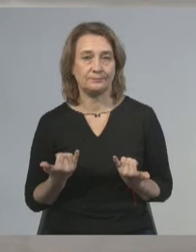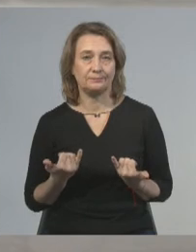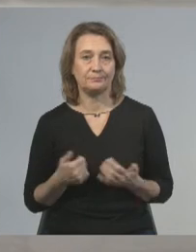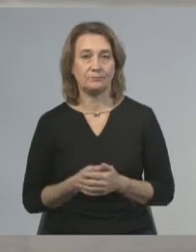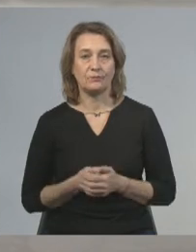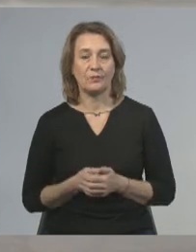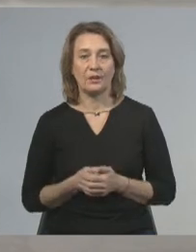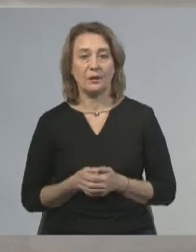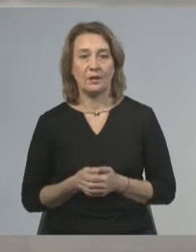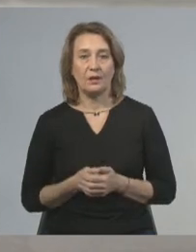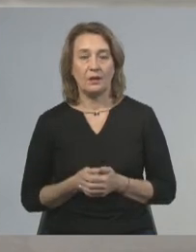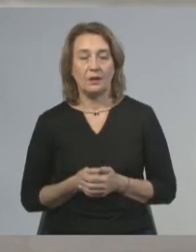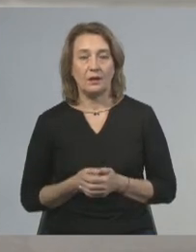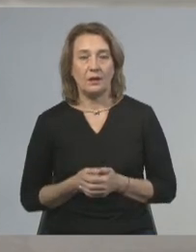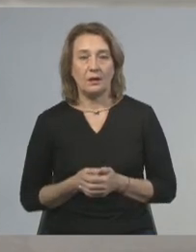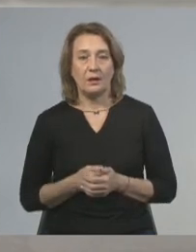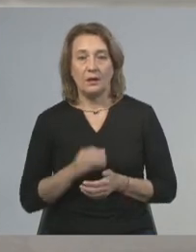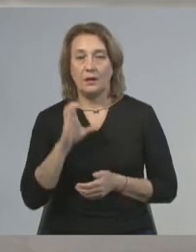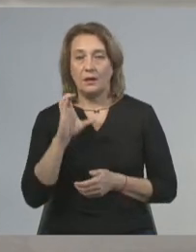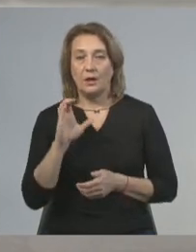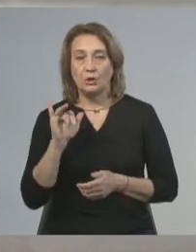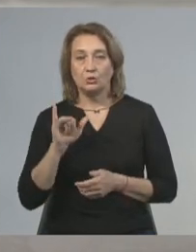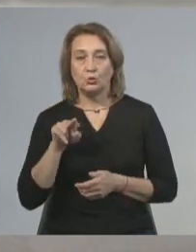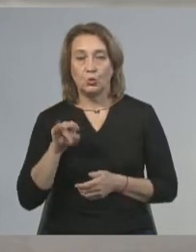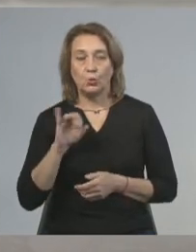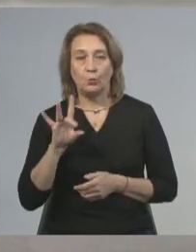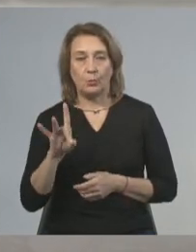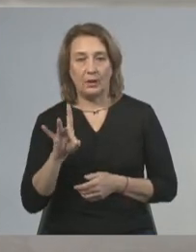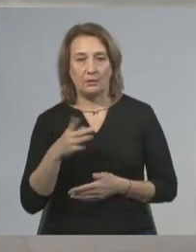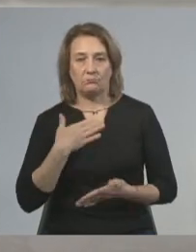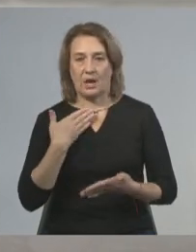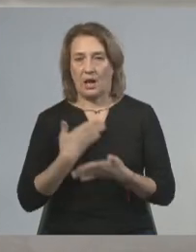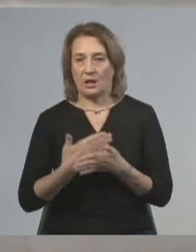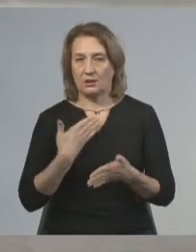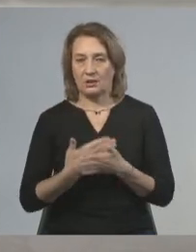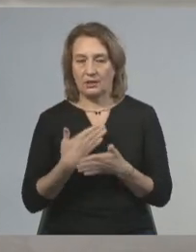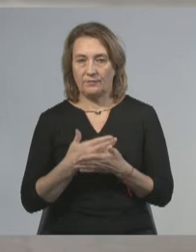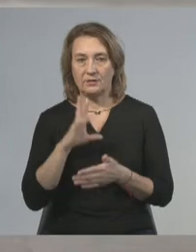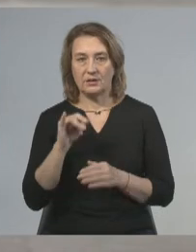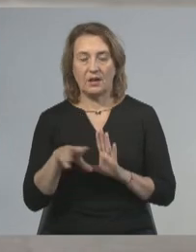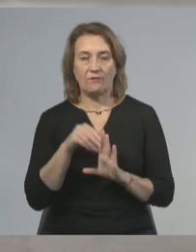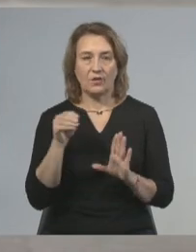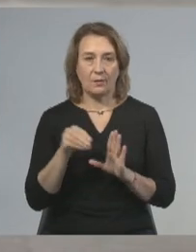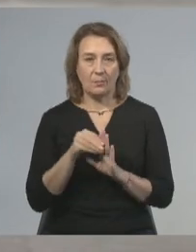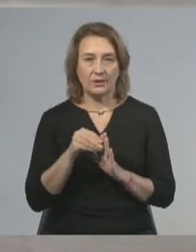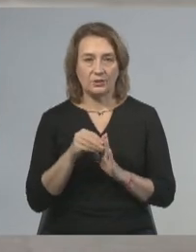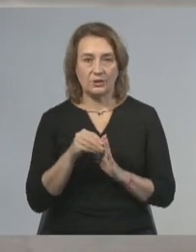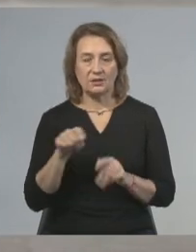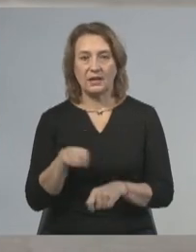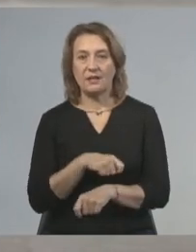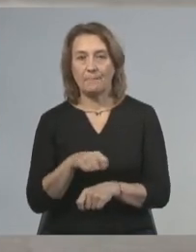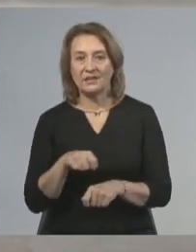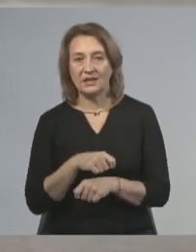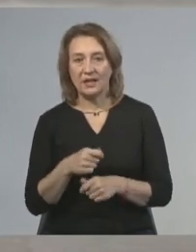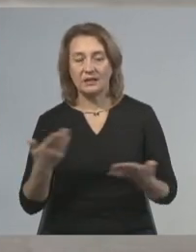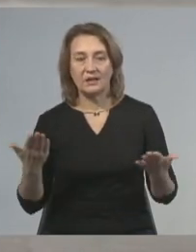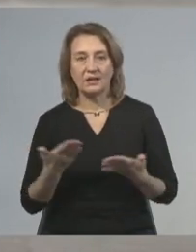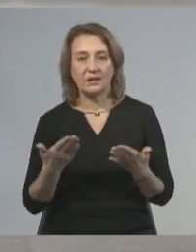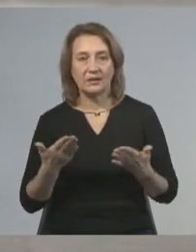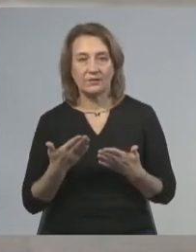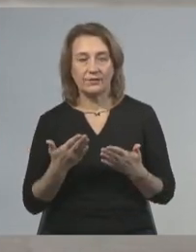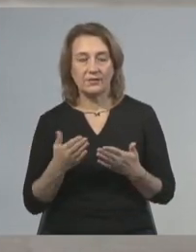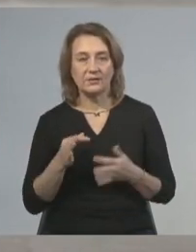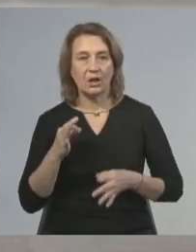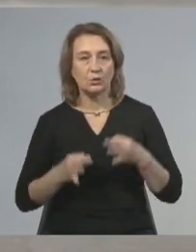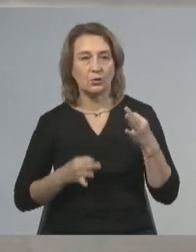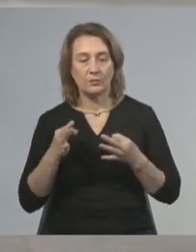and they haven't seen as you per activity uh on the websites of this